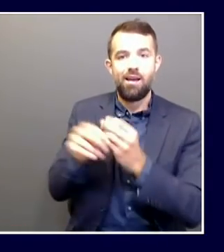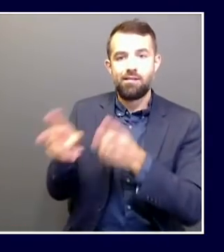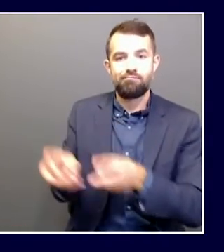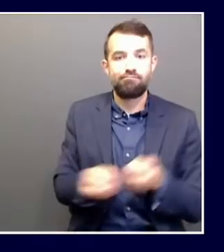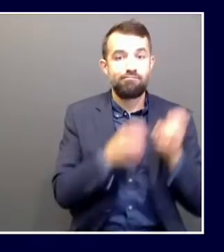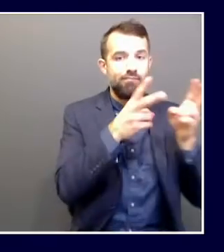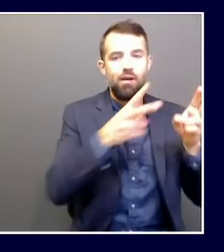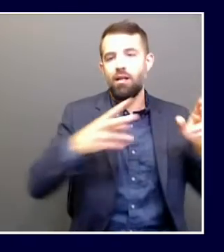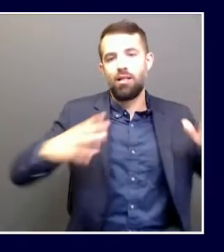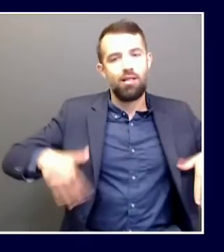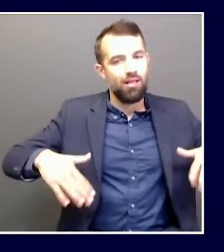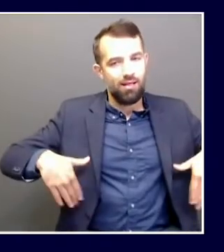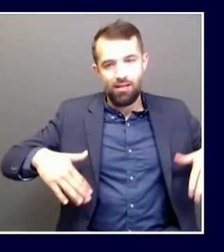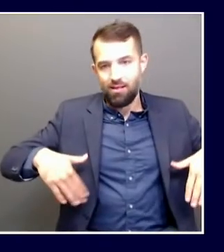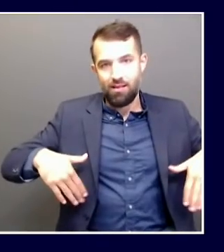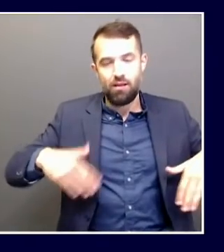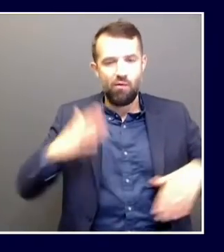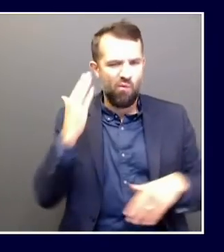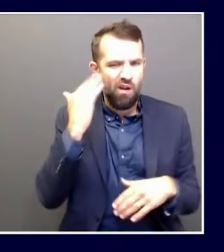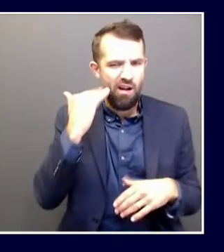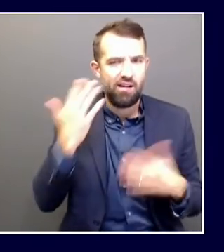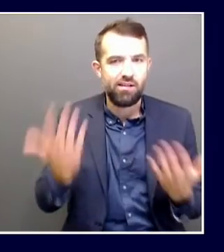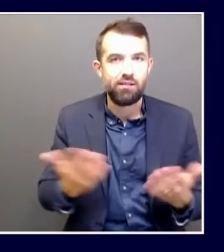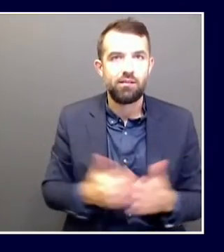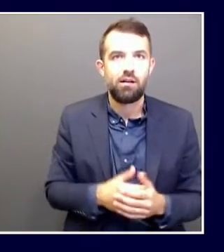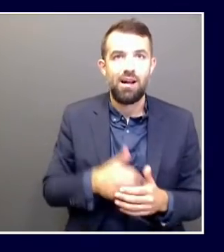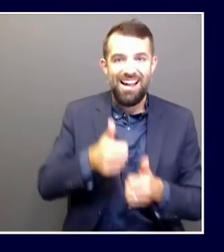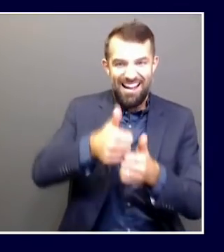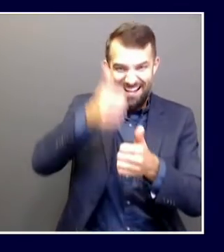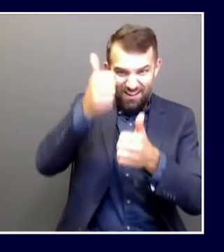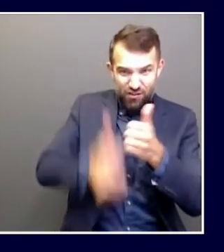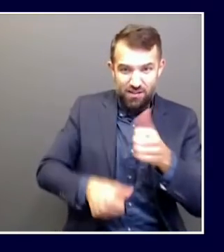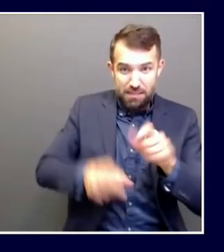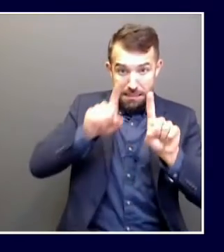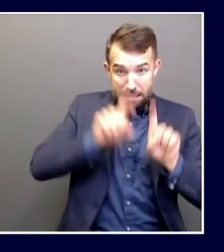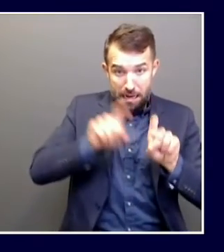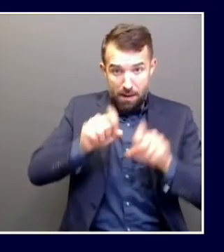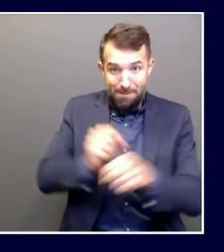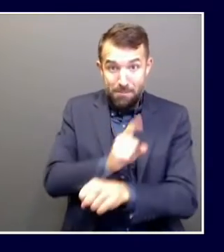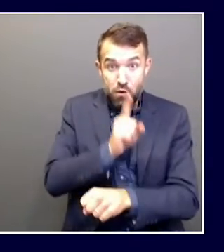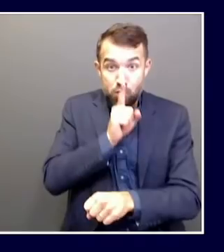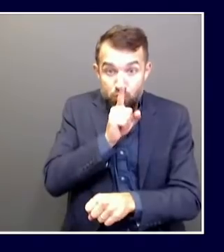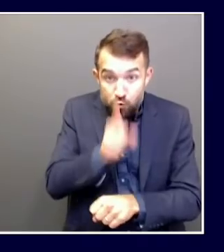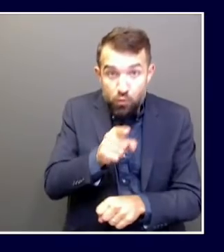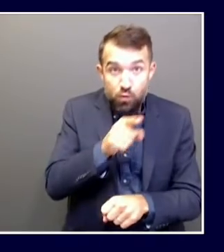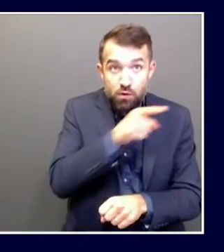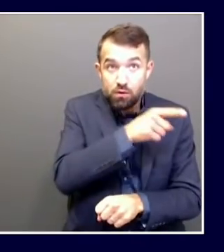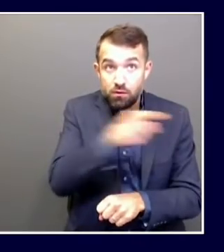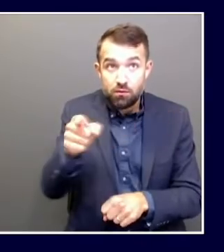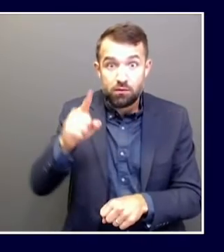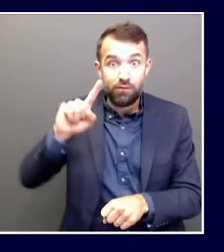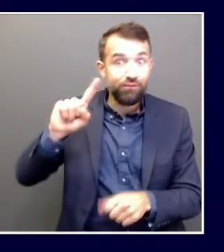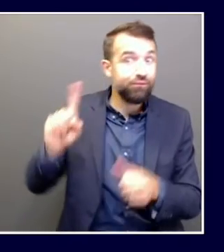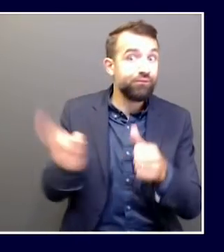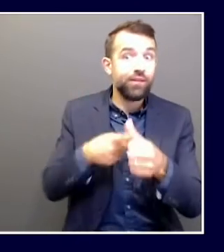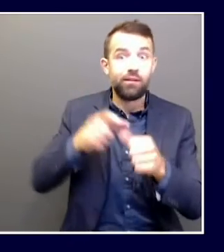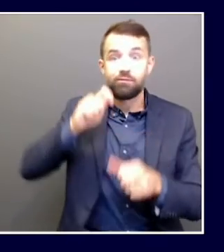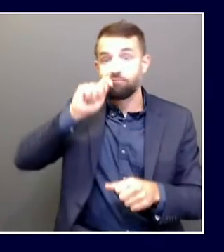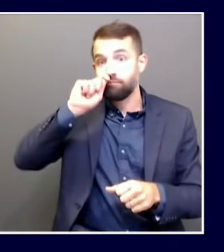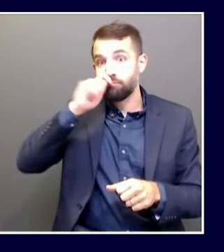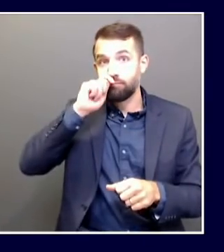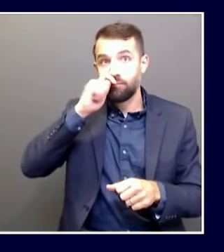test that comes in to make sure, for example, it's not a duplicate or not a result on someone who's actually in another